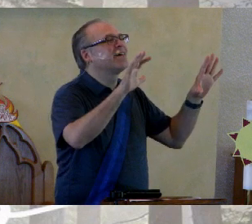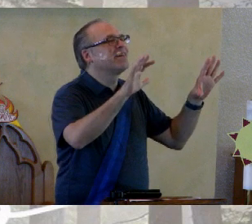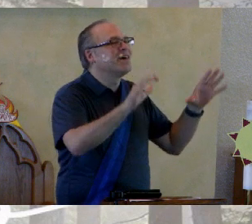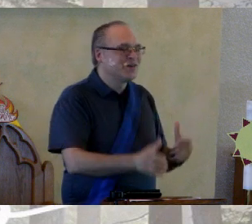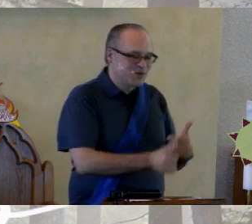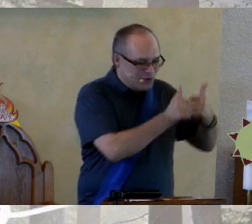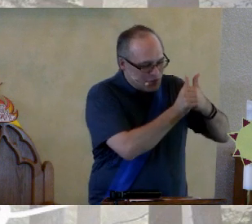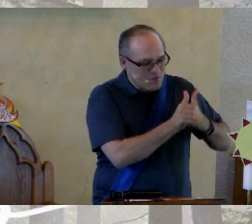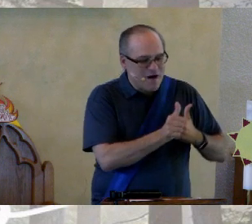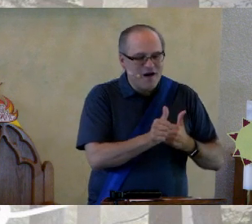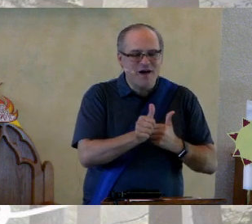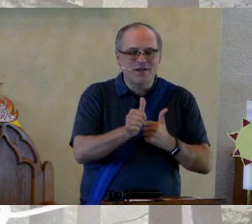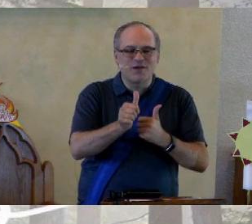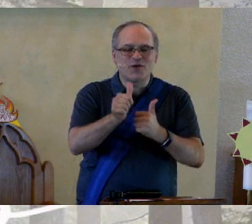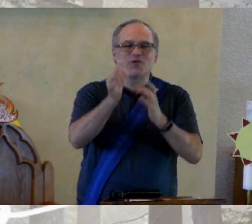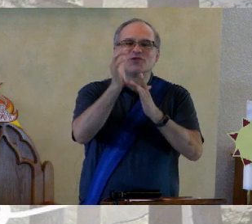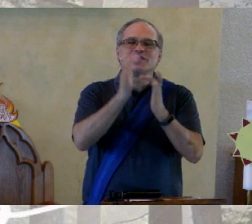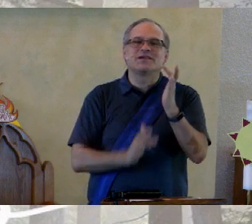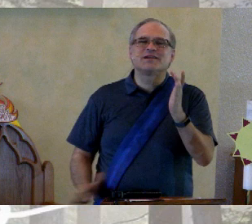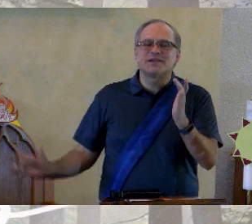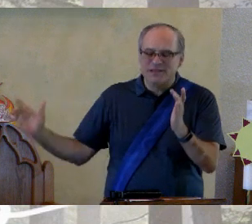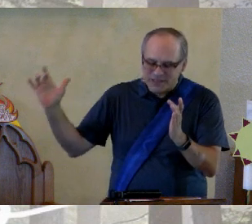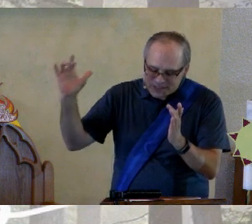decided to follow